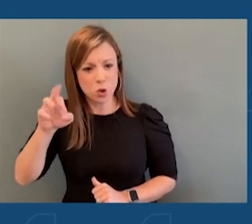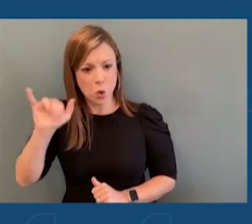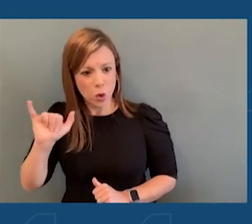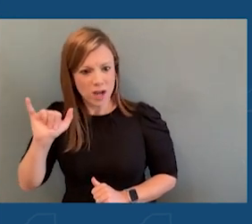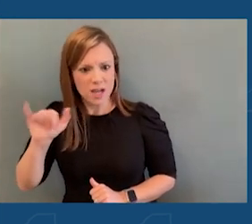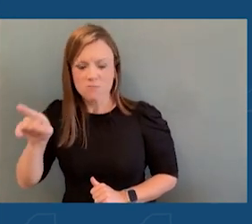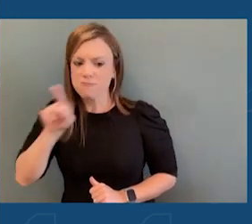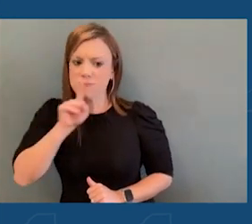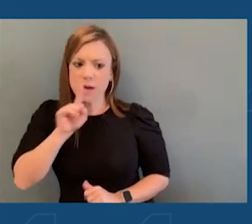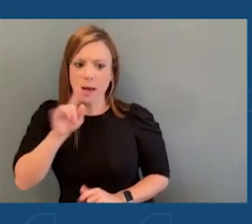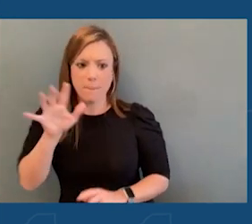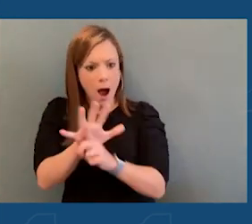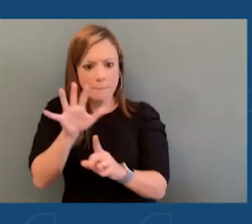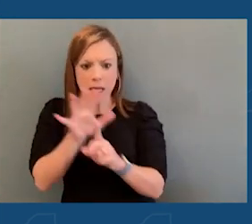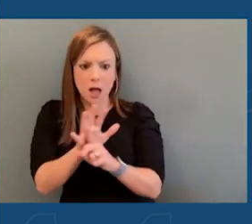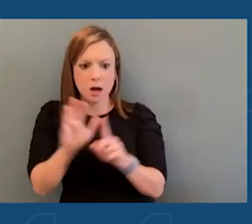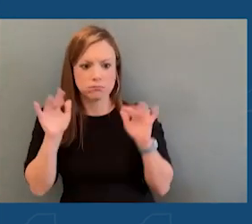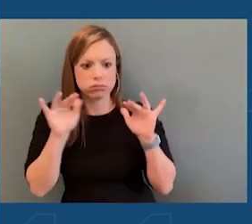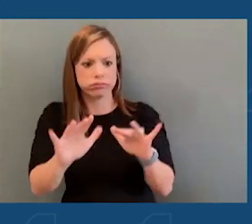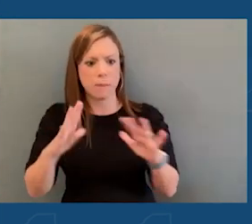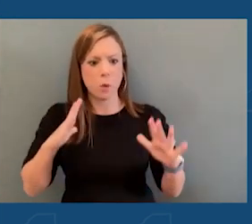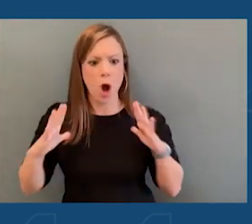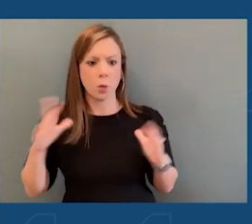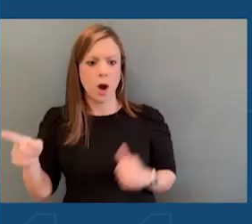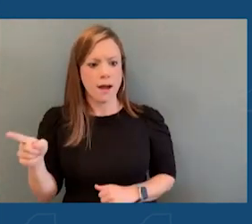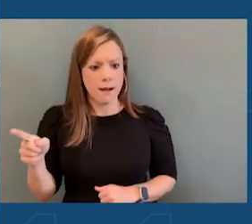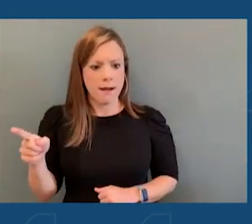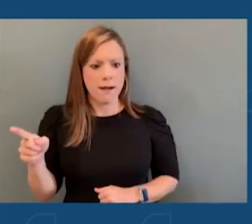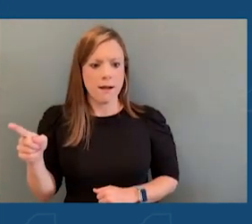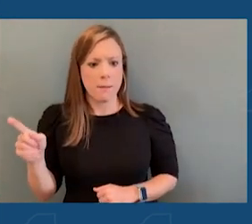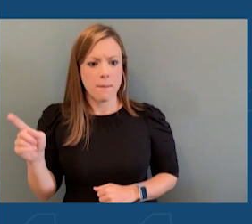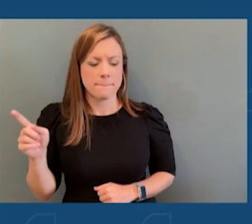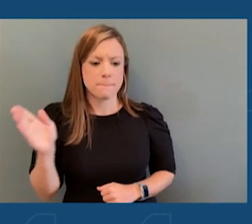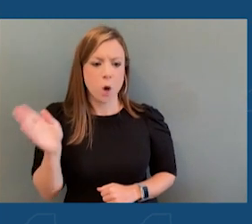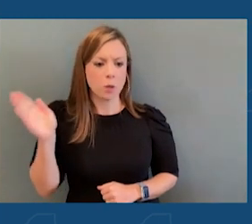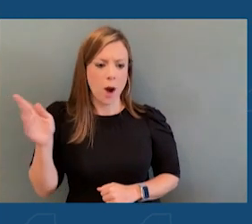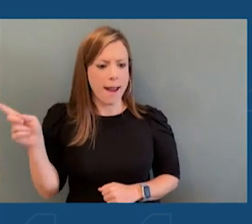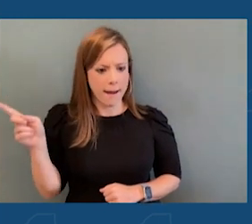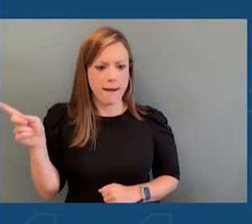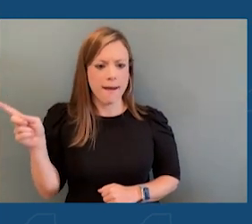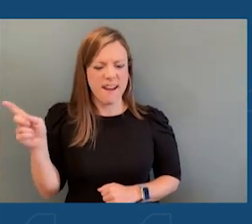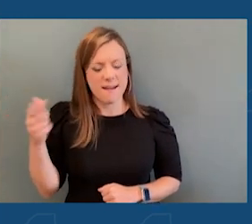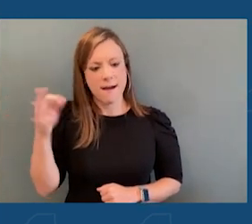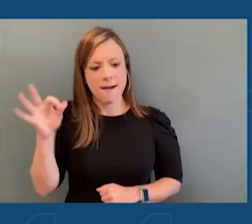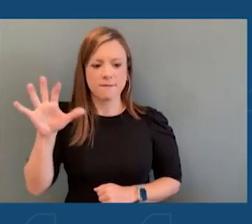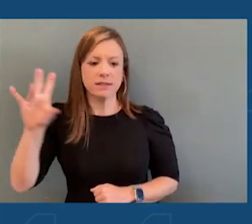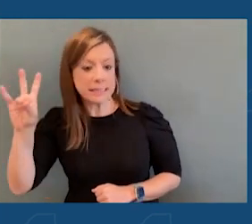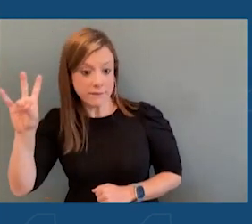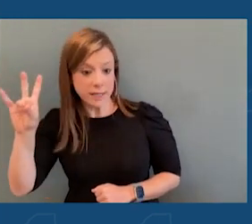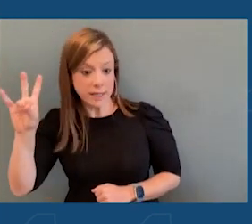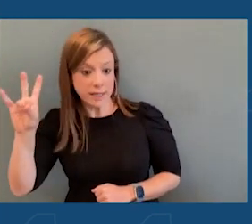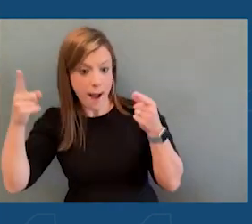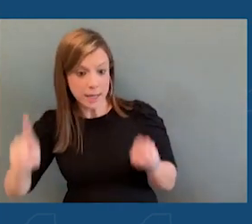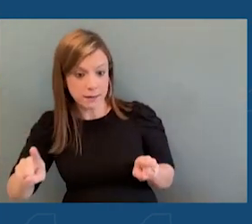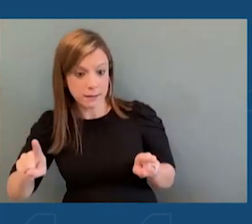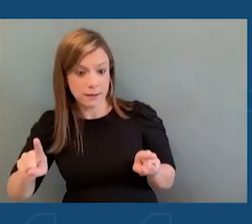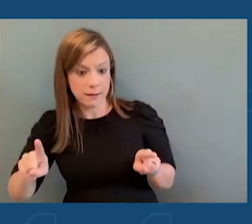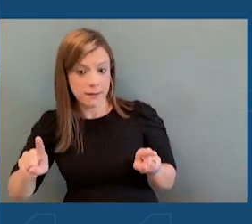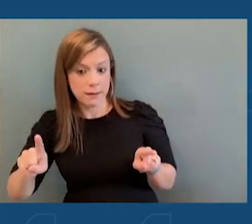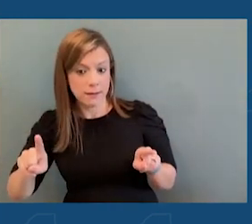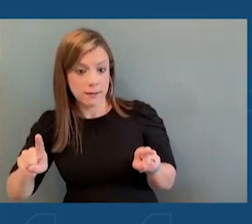Broadway back in 1957. It attempted to showcase the